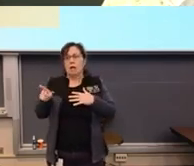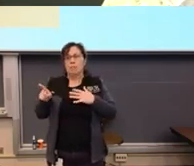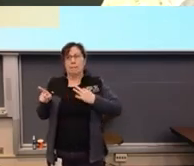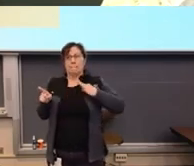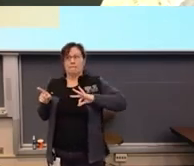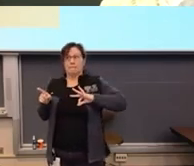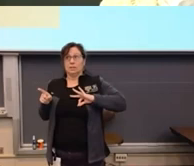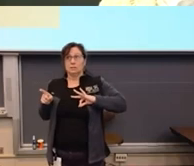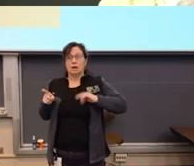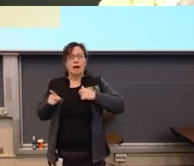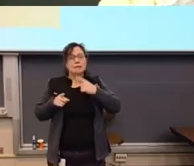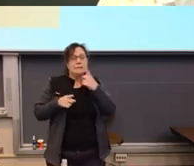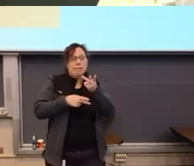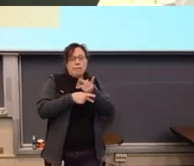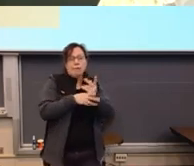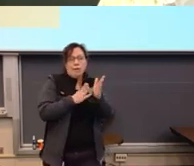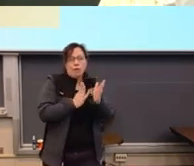try to point that out to the caregiver.